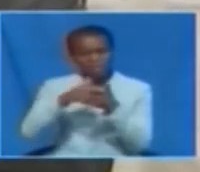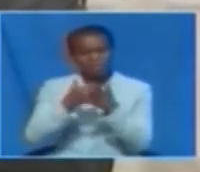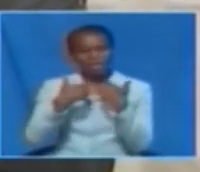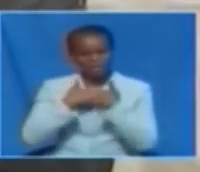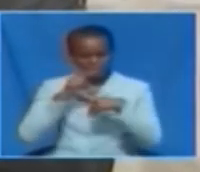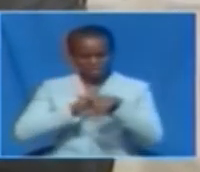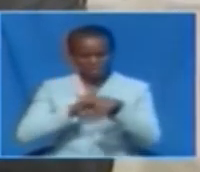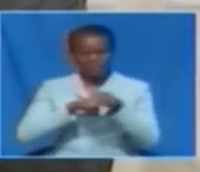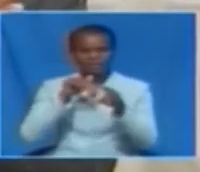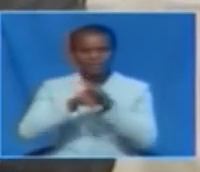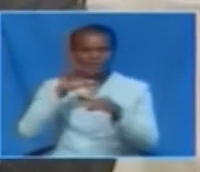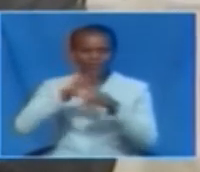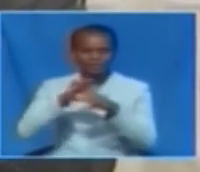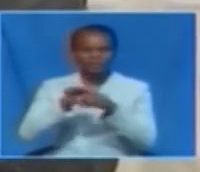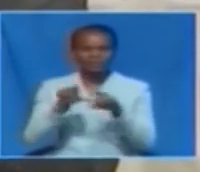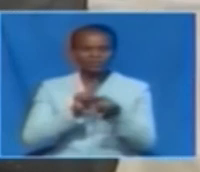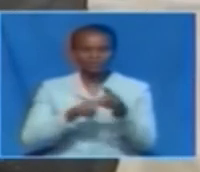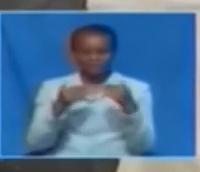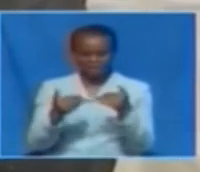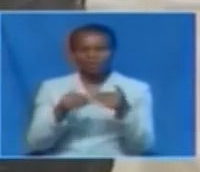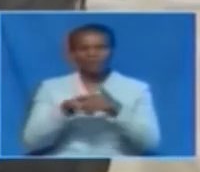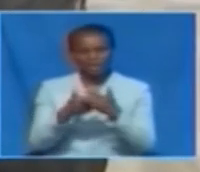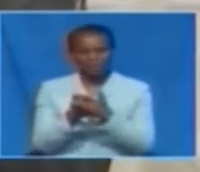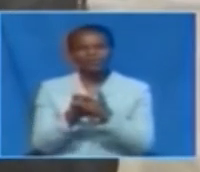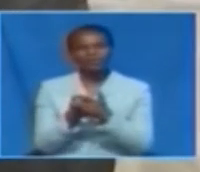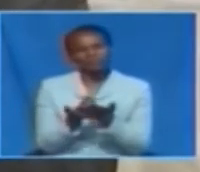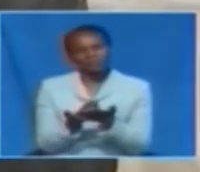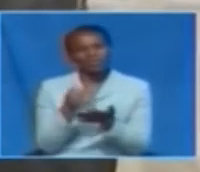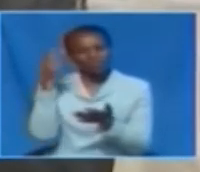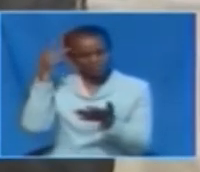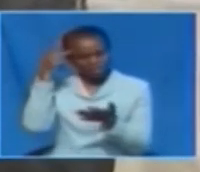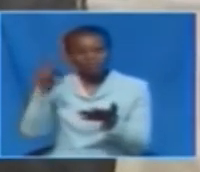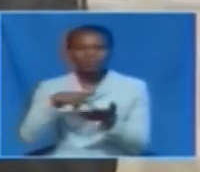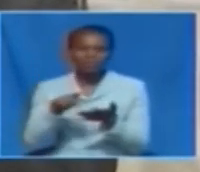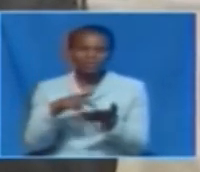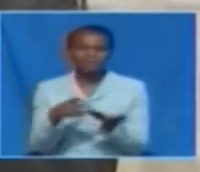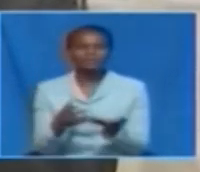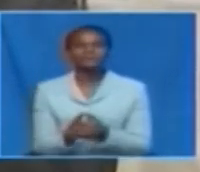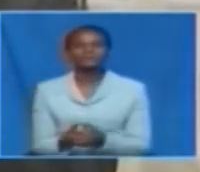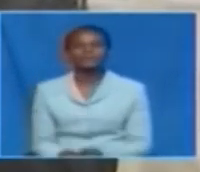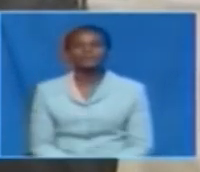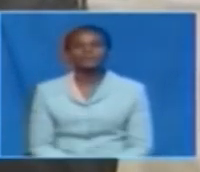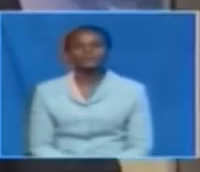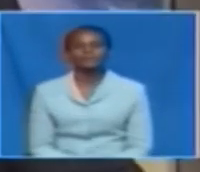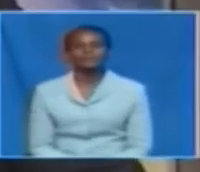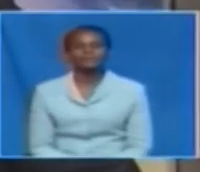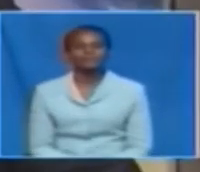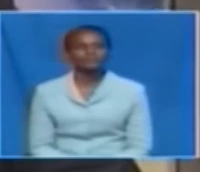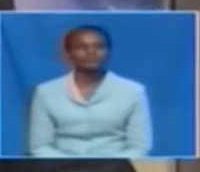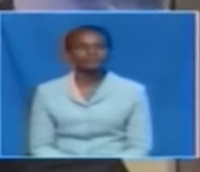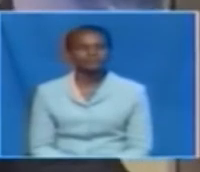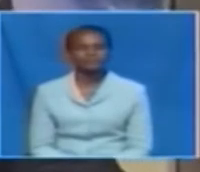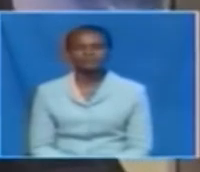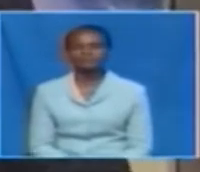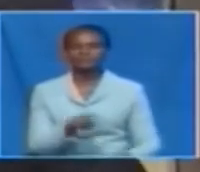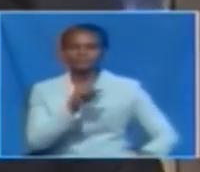chance in this coming election. And I'm just saying now I put on back the political hat and we can proceed. Expulsions, we're seeing them if people